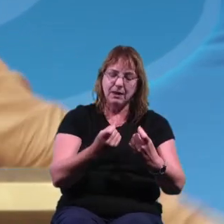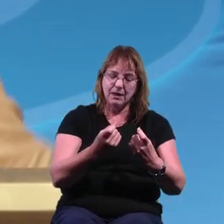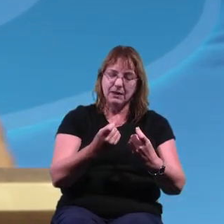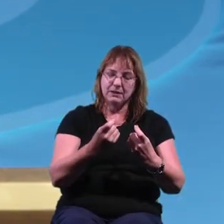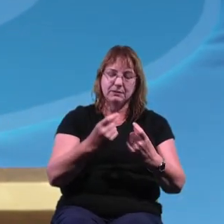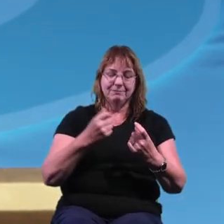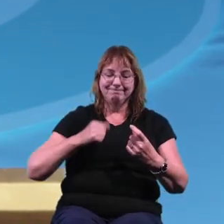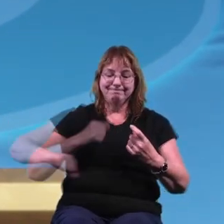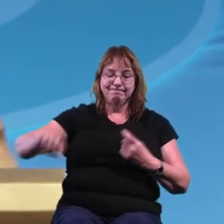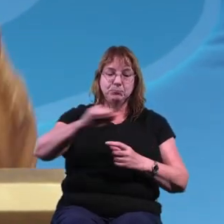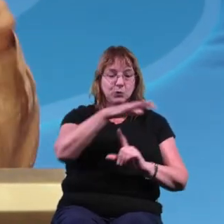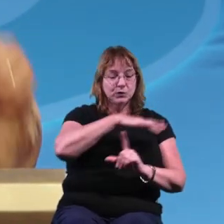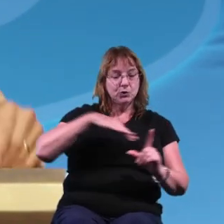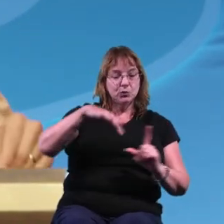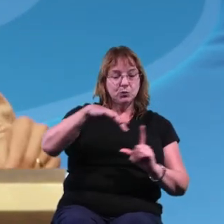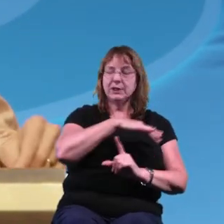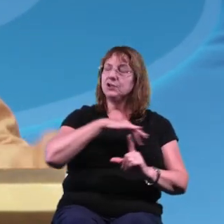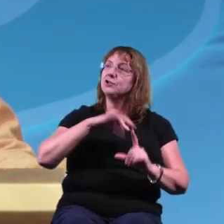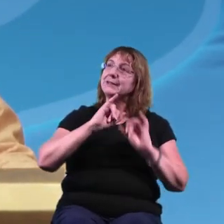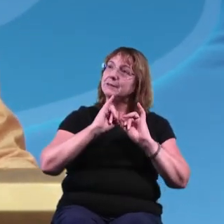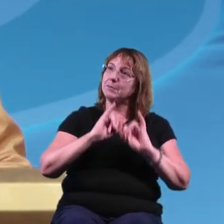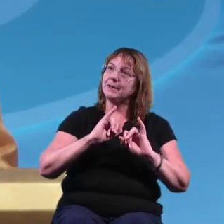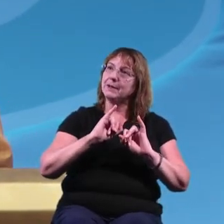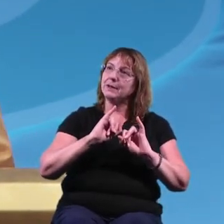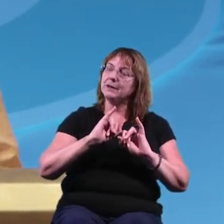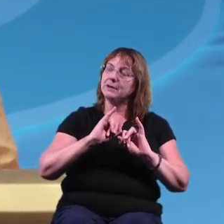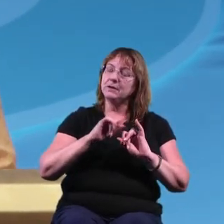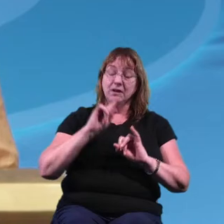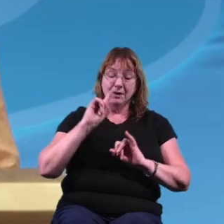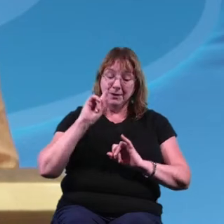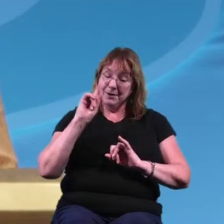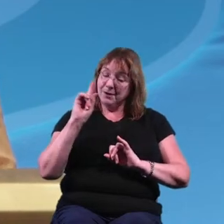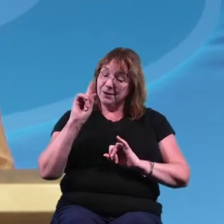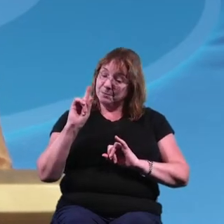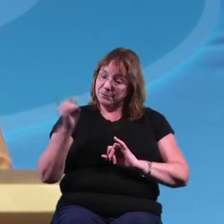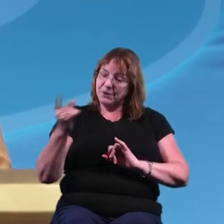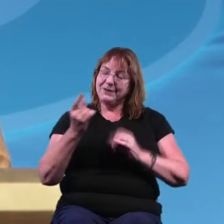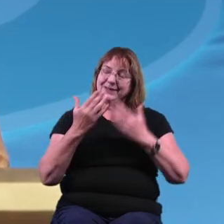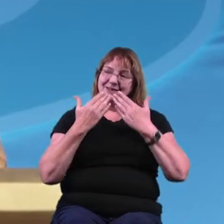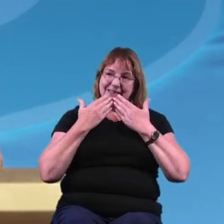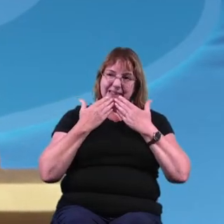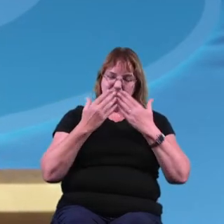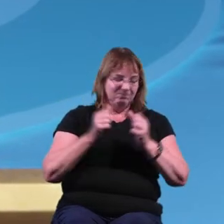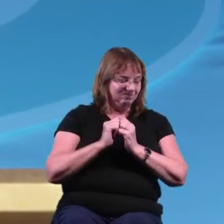painful. But ingratitude is different. Ingratitude turns away from God.